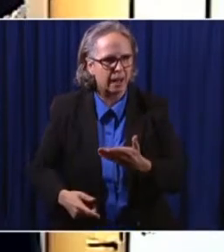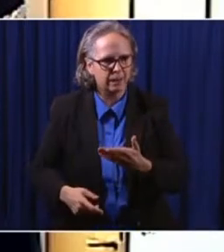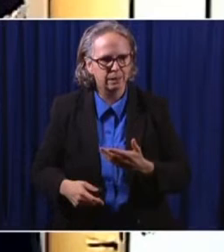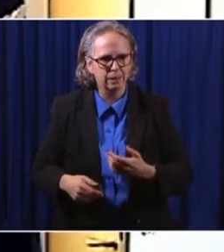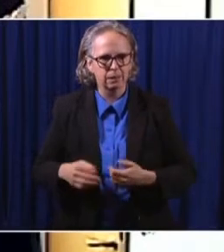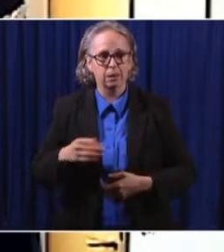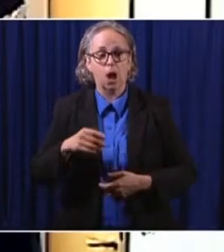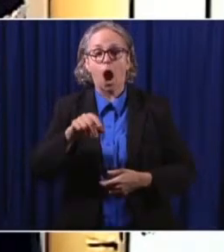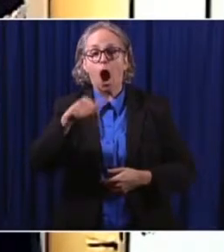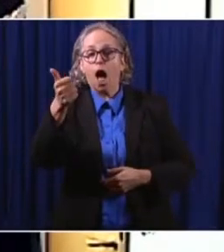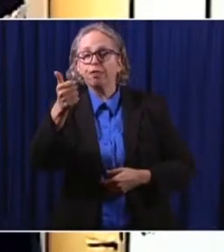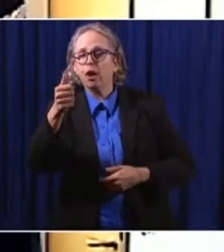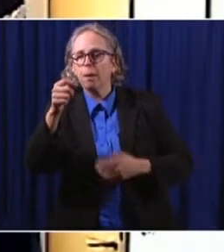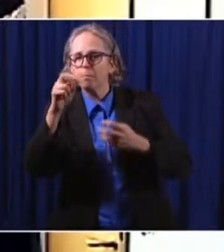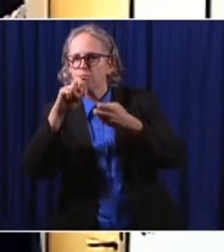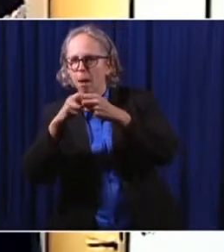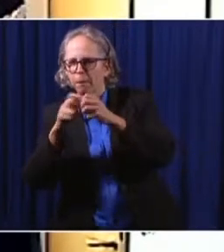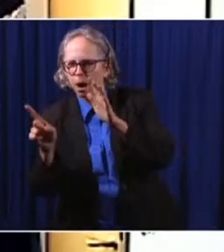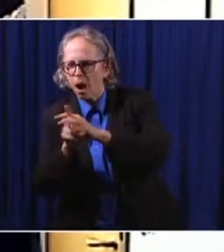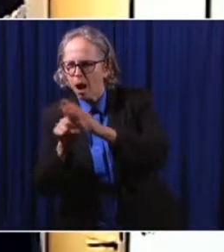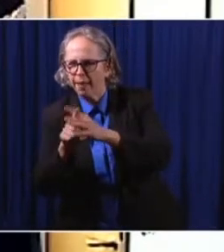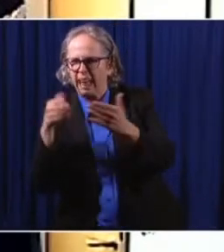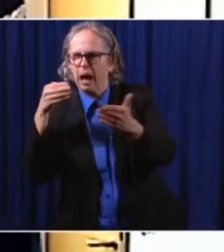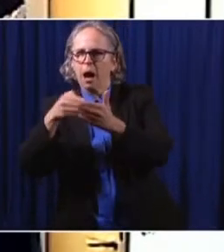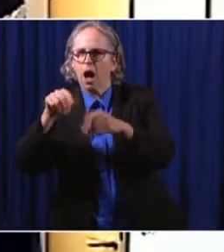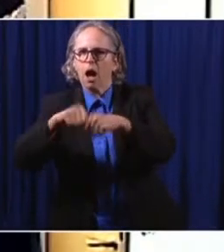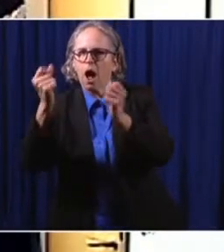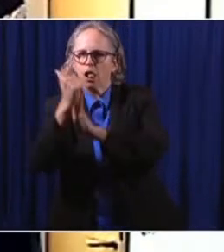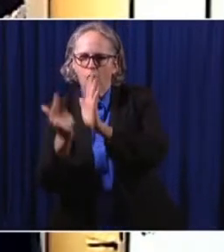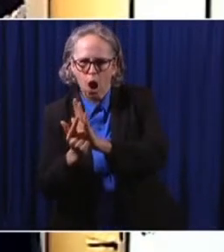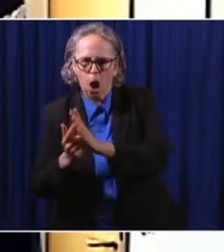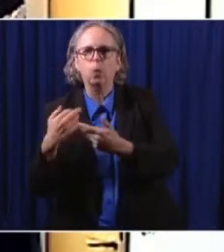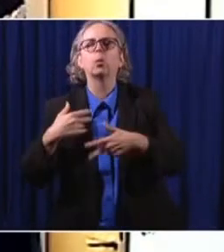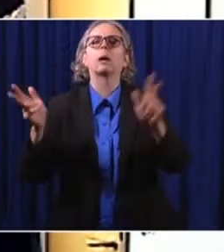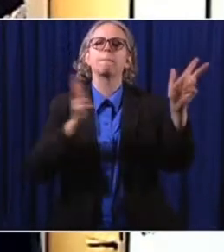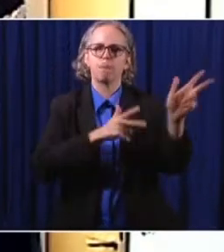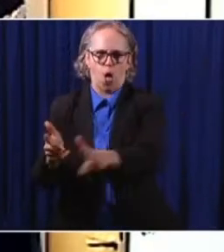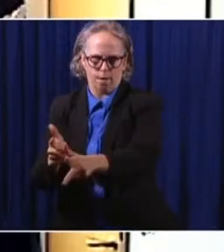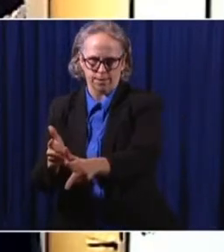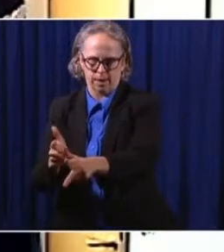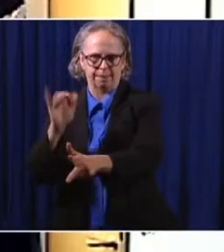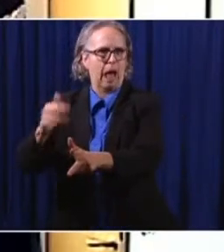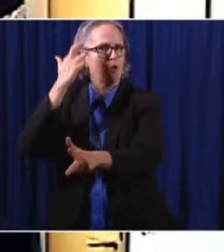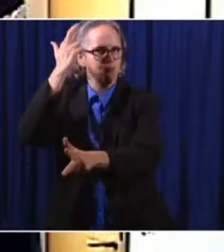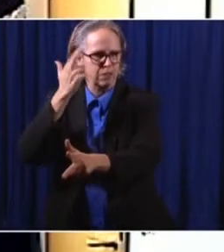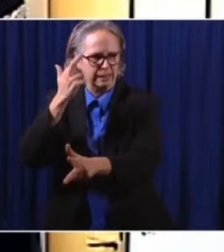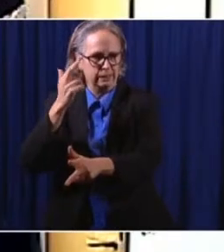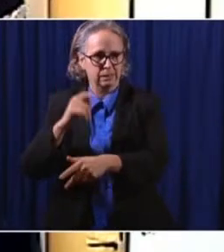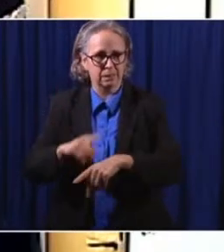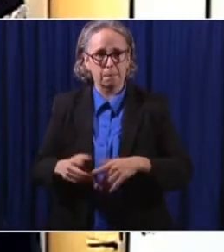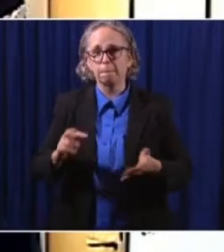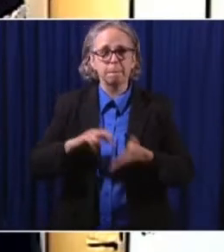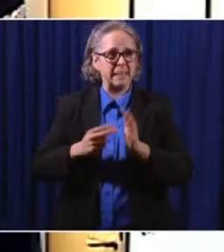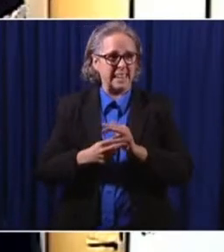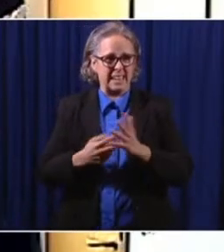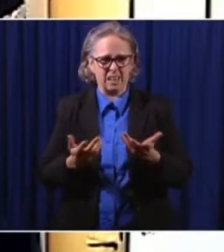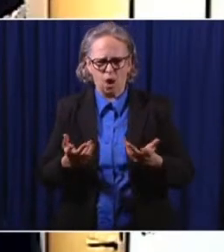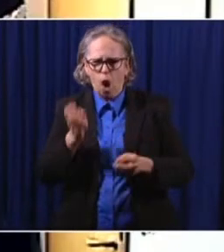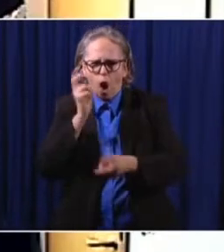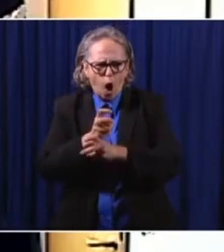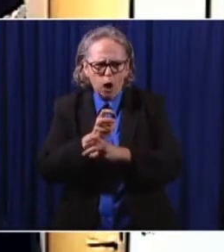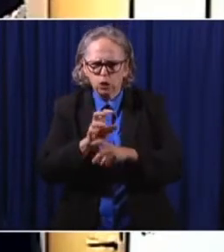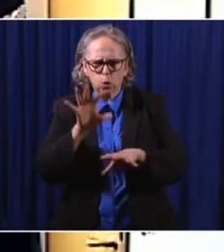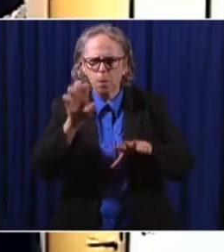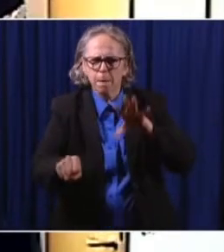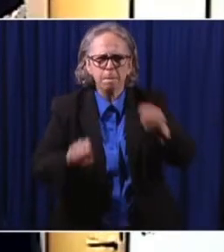violation. It makes it significantly difficult for law enforcement, not just troopers, but law enforcement in general, to get our